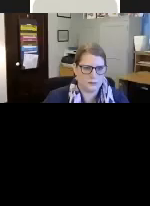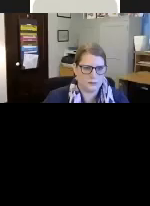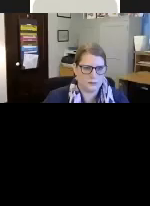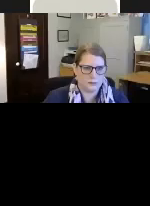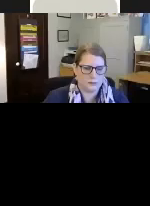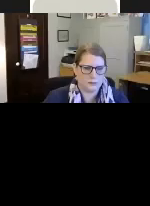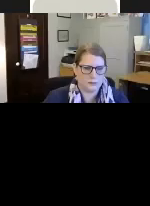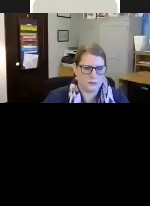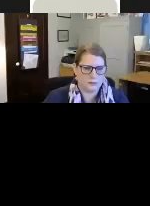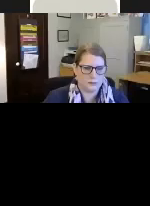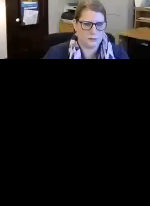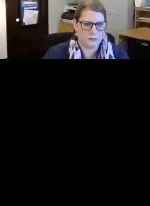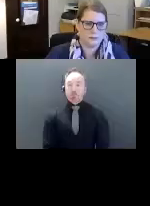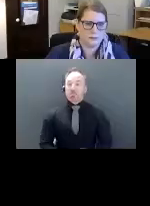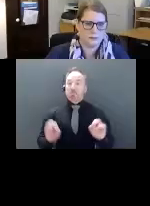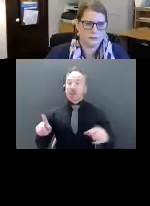Our